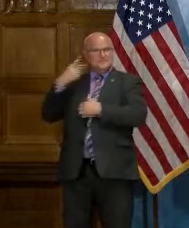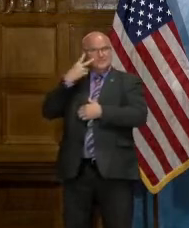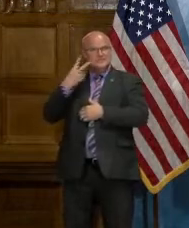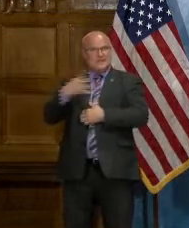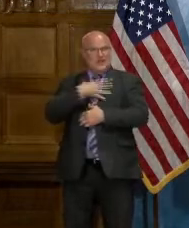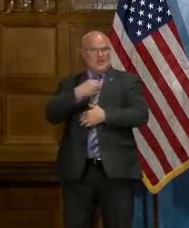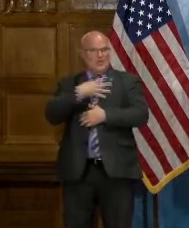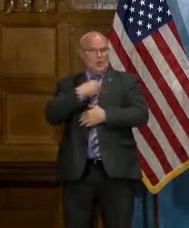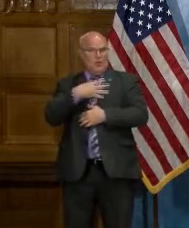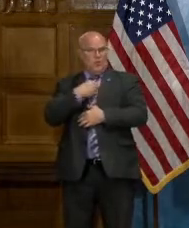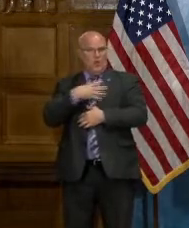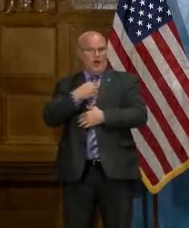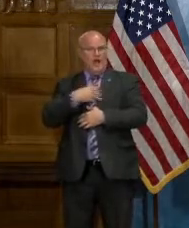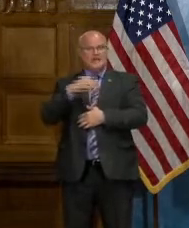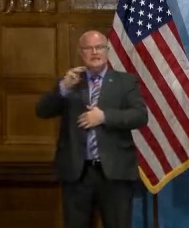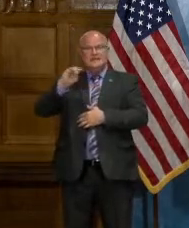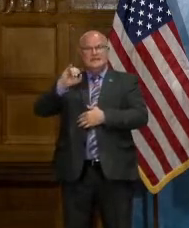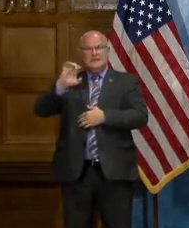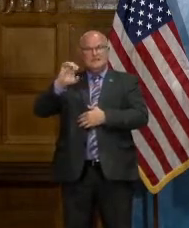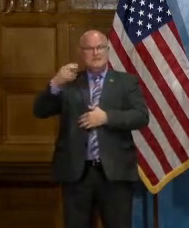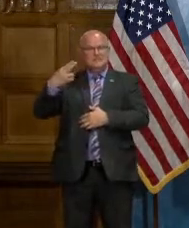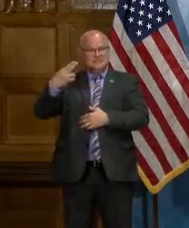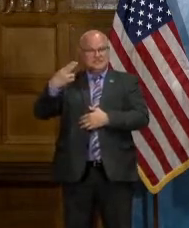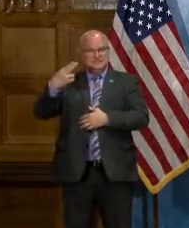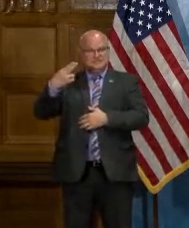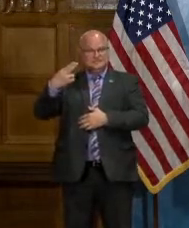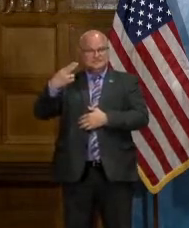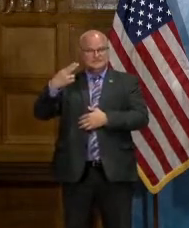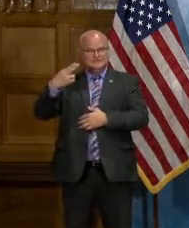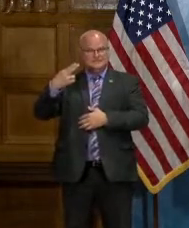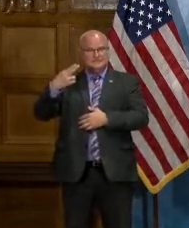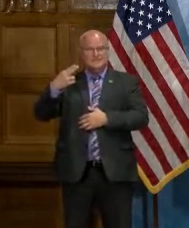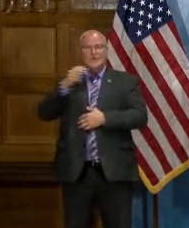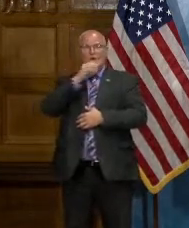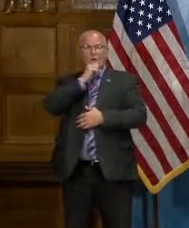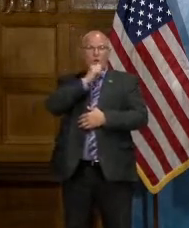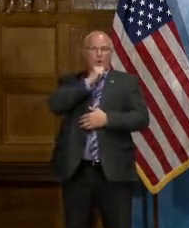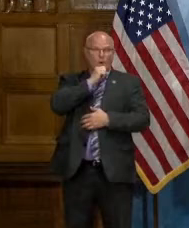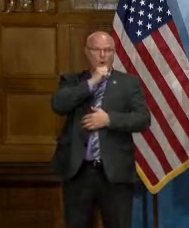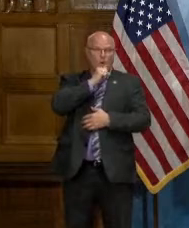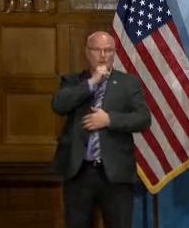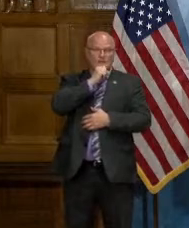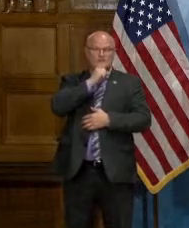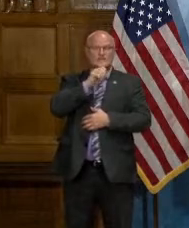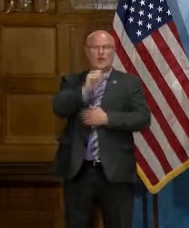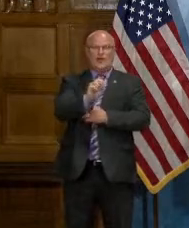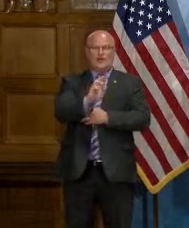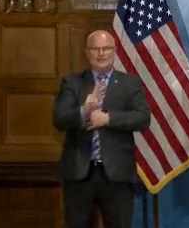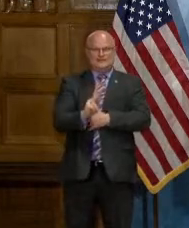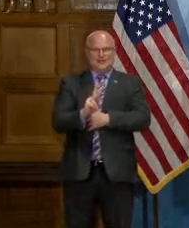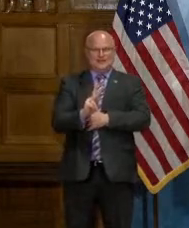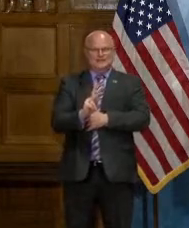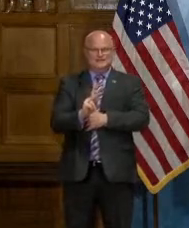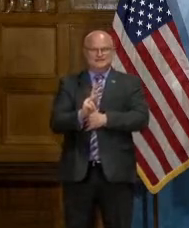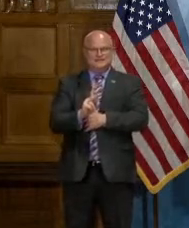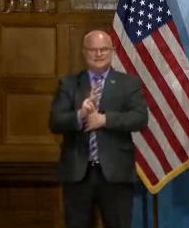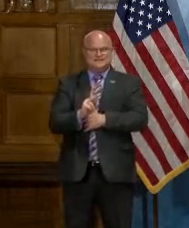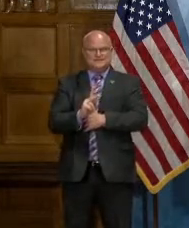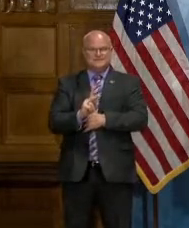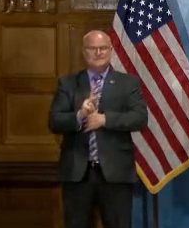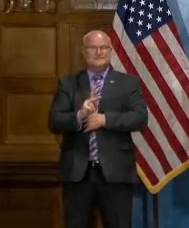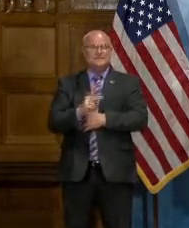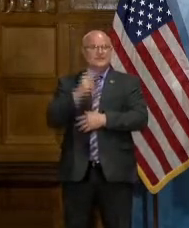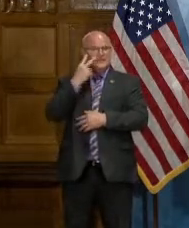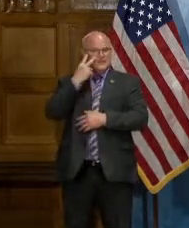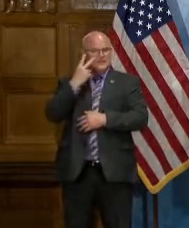the white line is the Michigan trend line, and the orange one is the Arkansas trend line. And